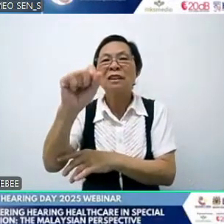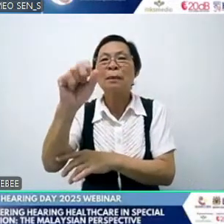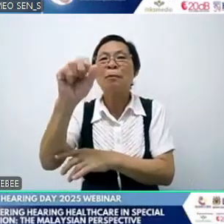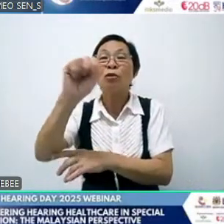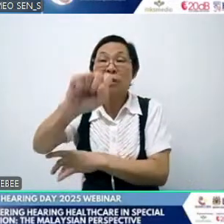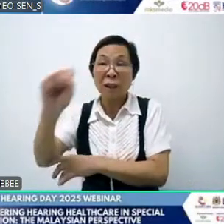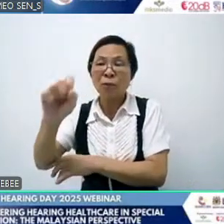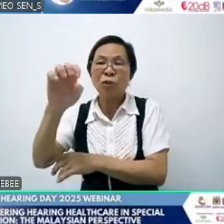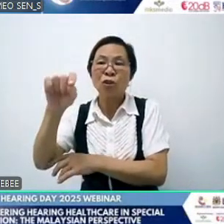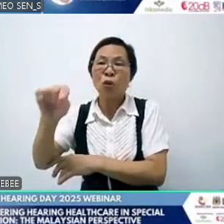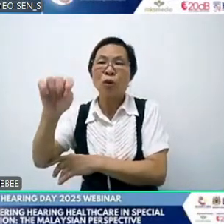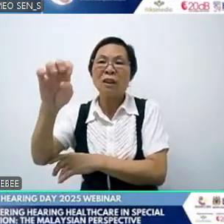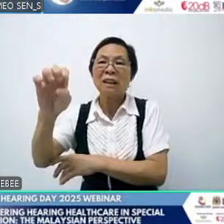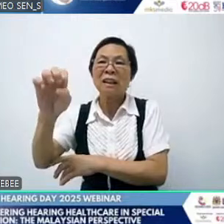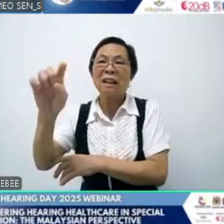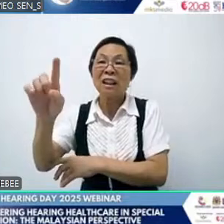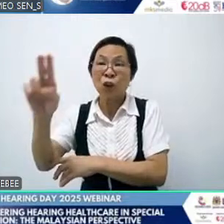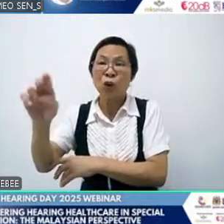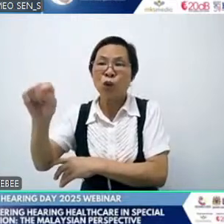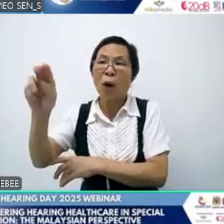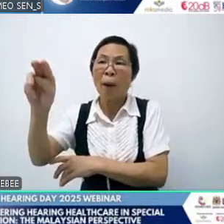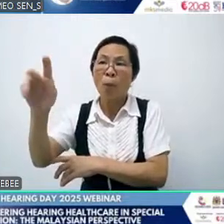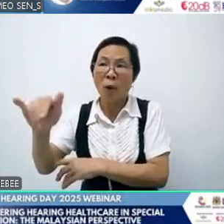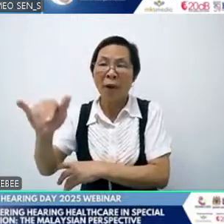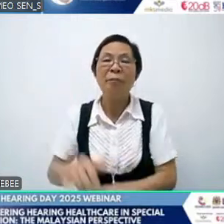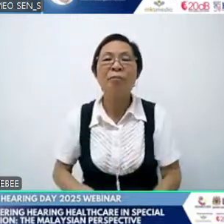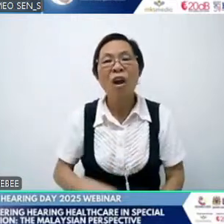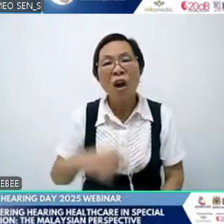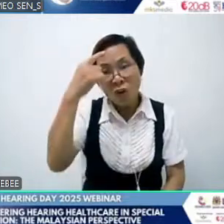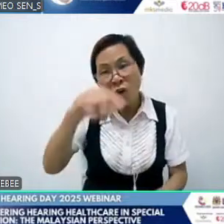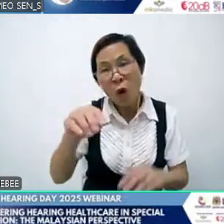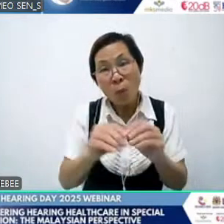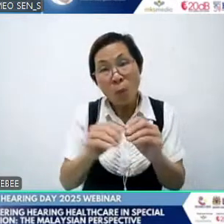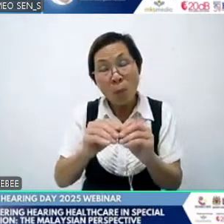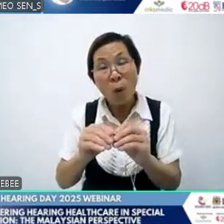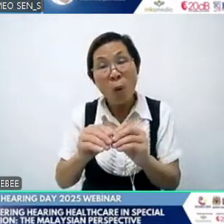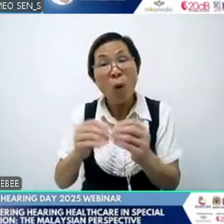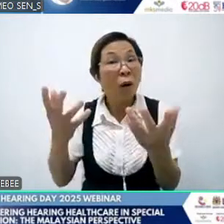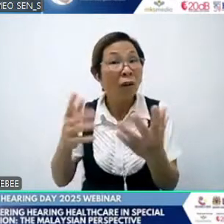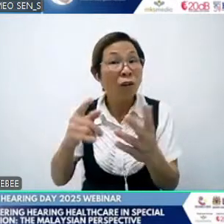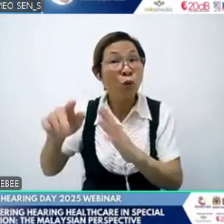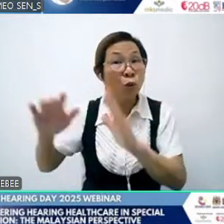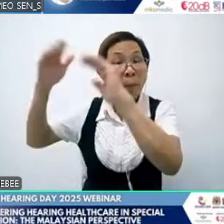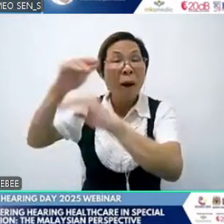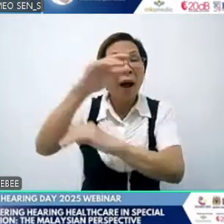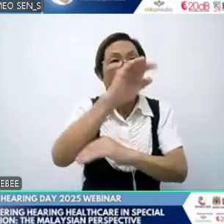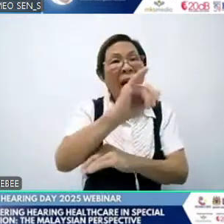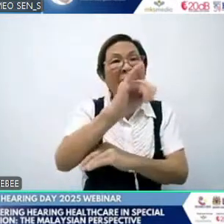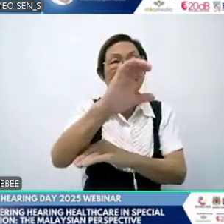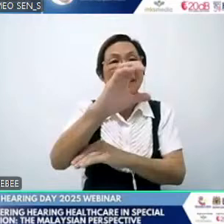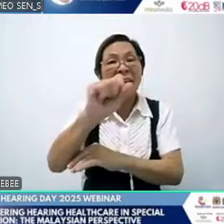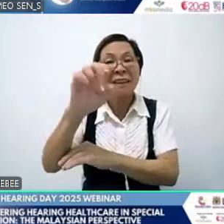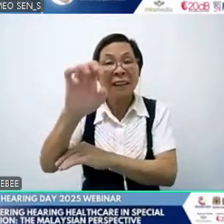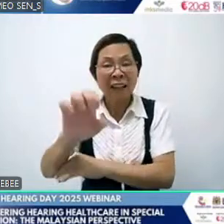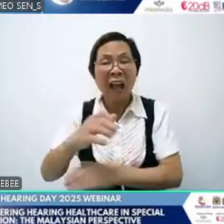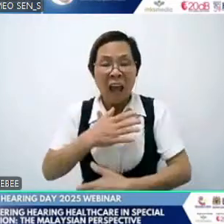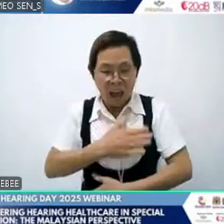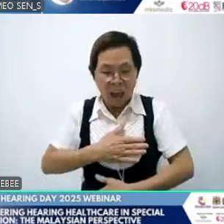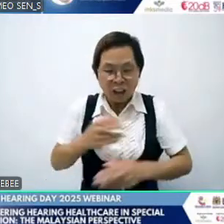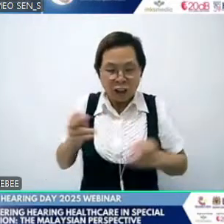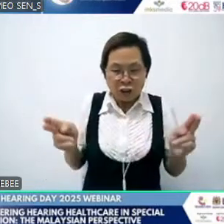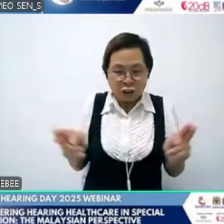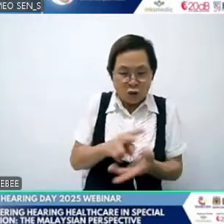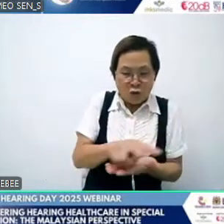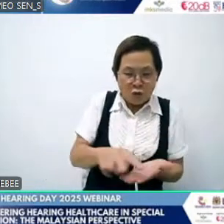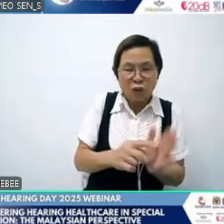icse.seameosen.edu.my. Now, for a preview of what you can expect during ICSE, please enjoy a short video presentation